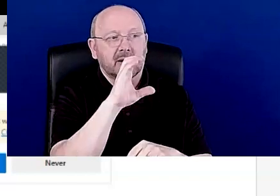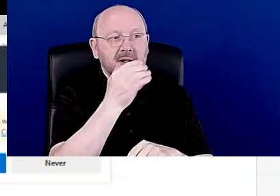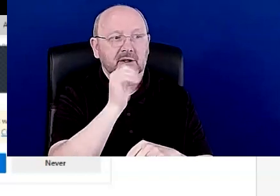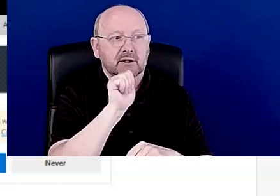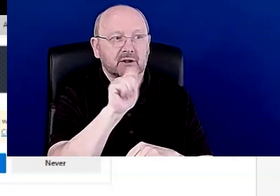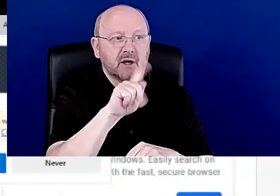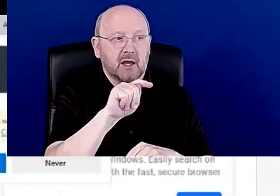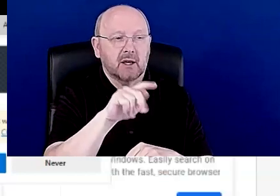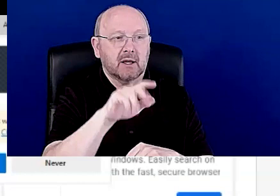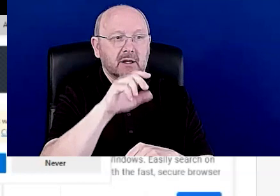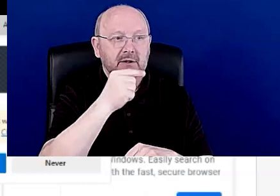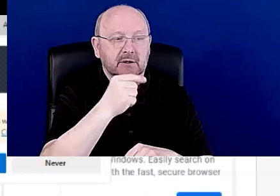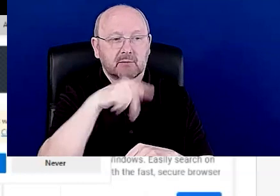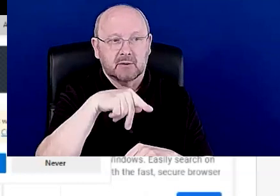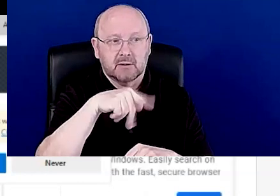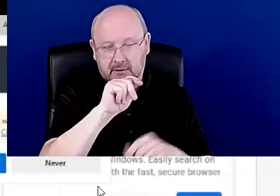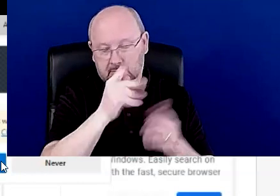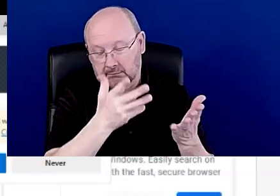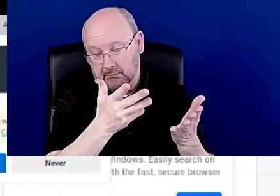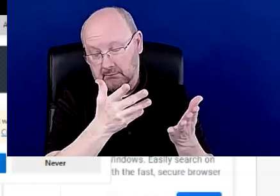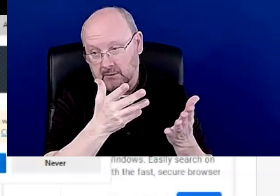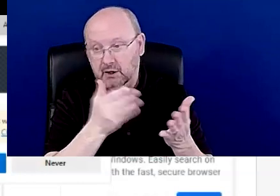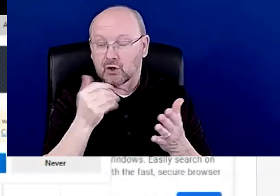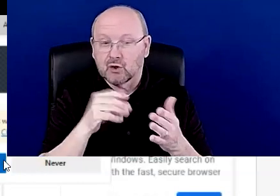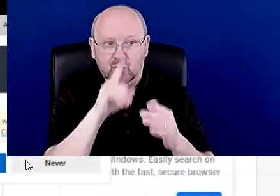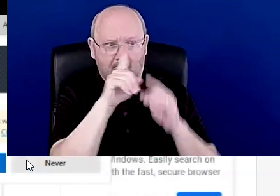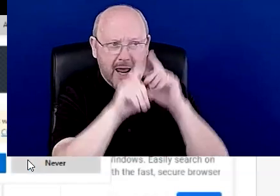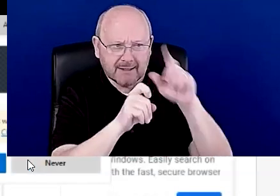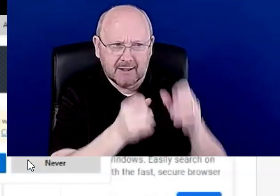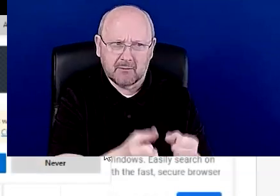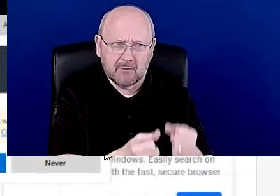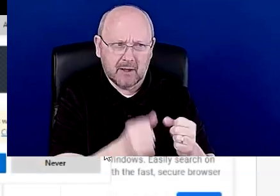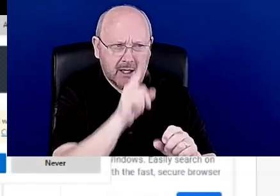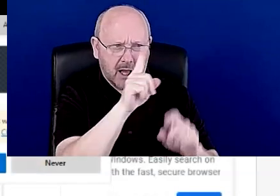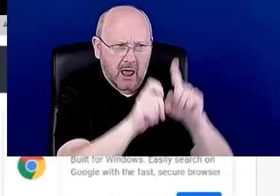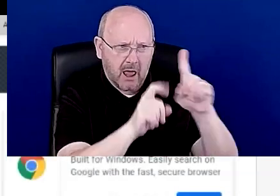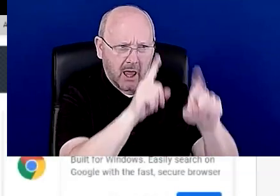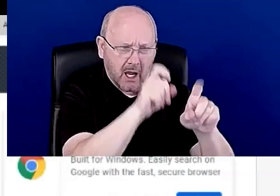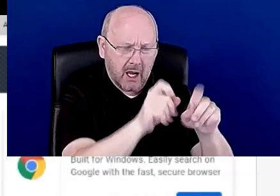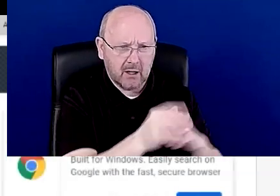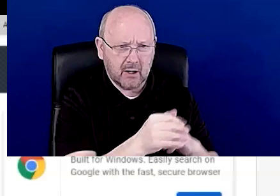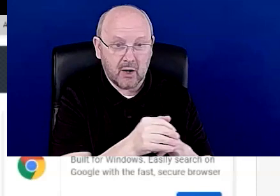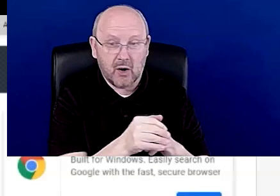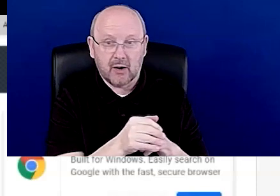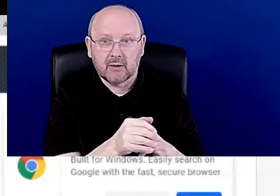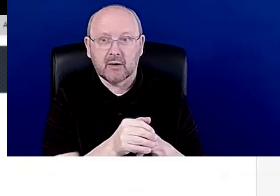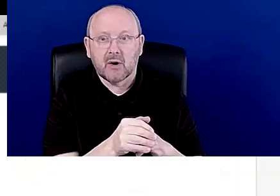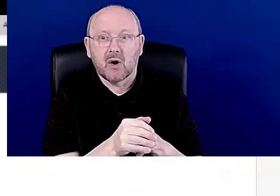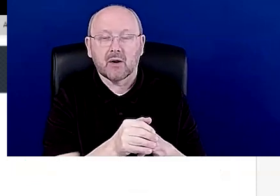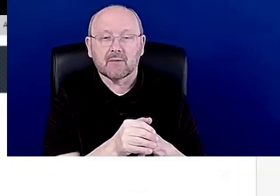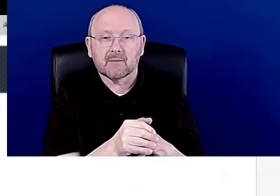you, I don't know, because you ask it so many questions. Yeah, it's So I don't know if that's the first question that